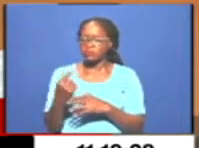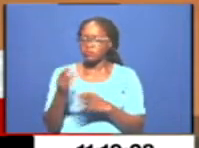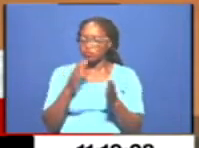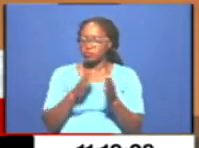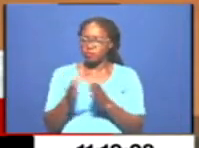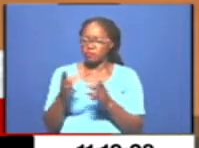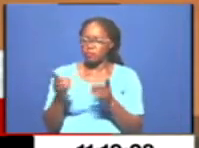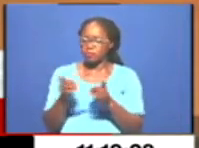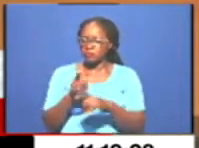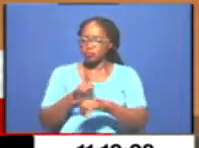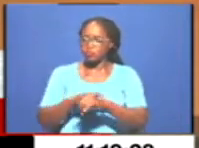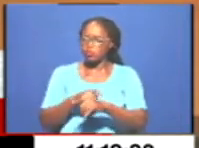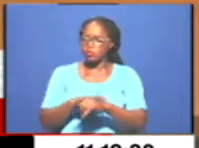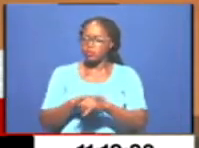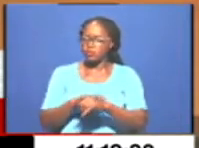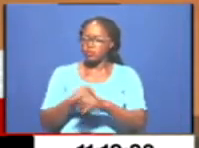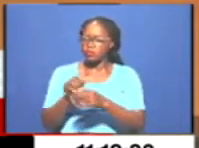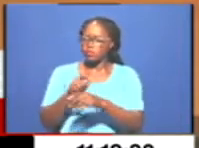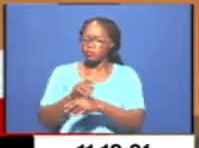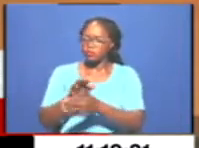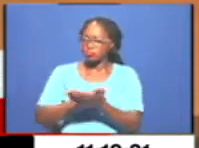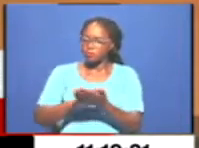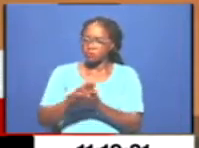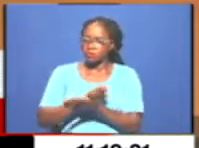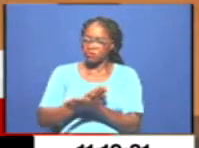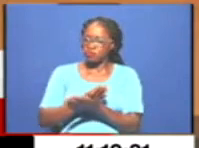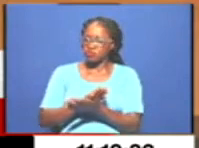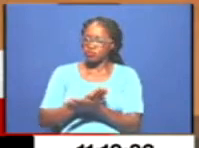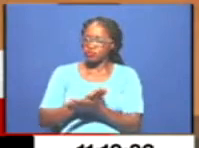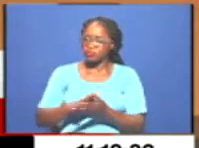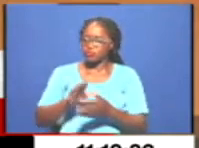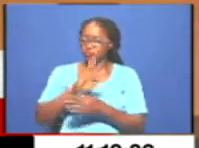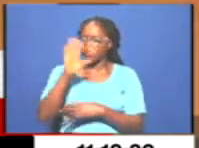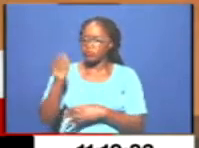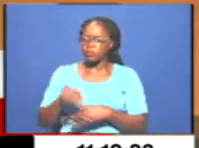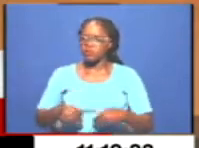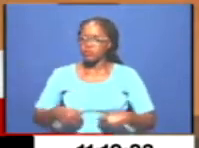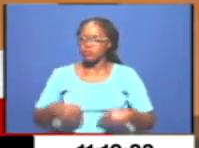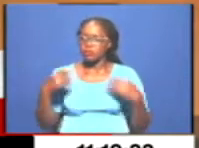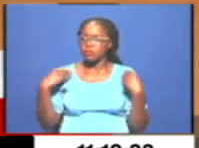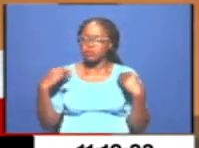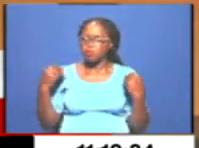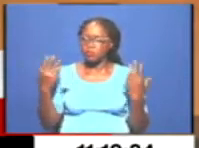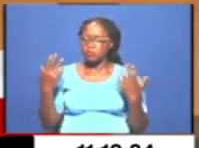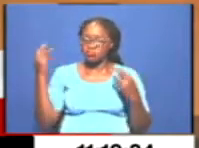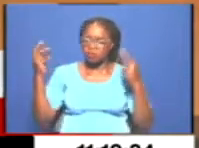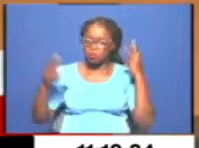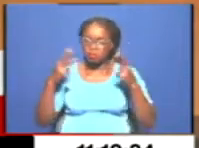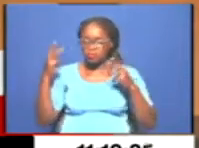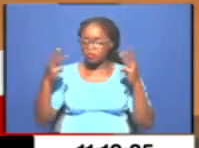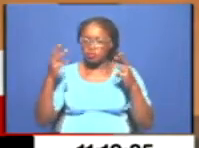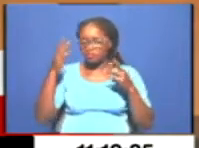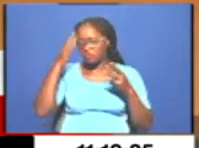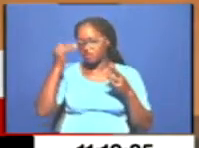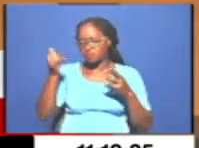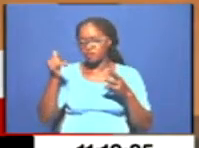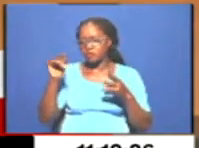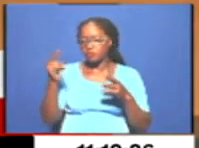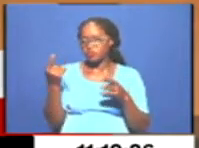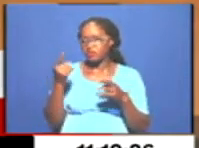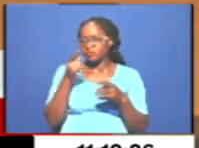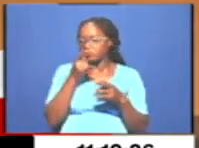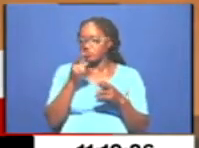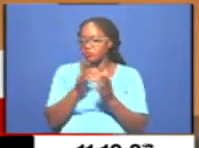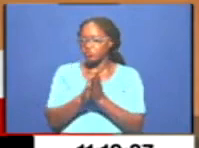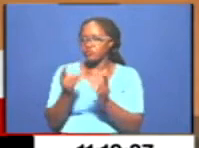African Youth Games. We are very happy that the African Youth Games are taking place, because we were worried, because the first one, Lesotho, for